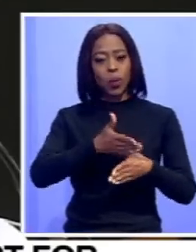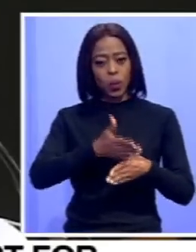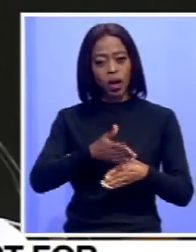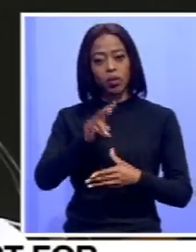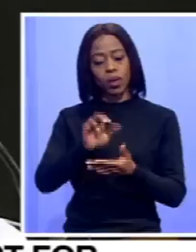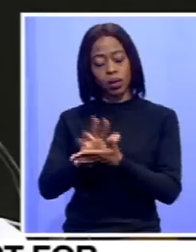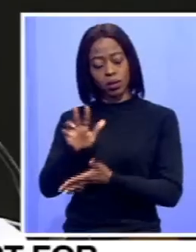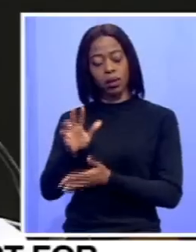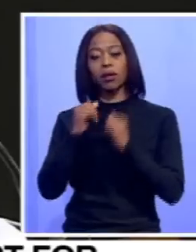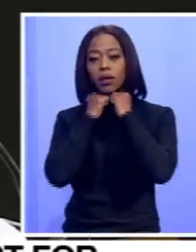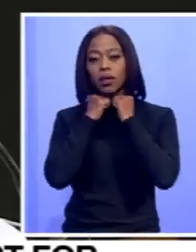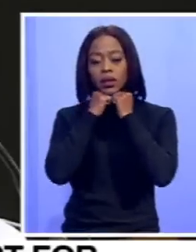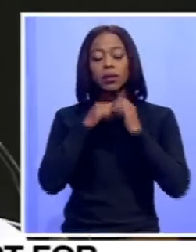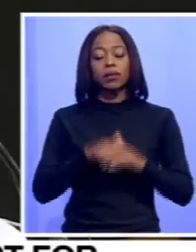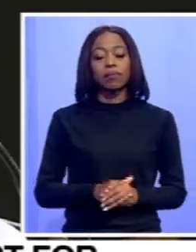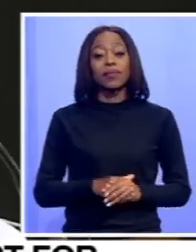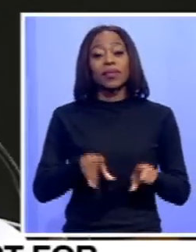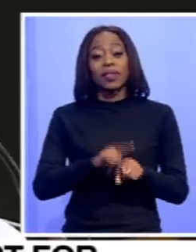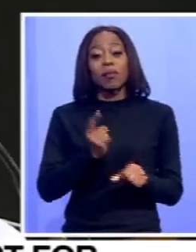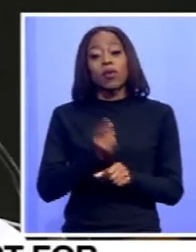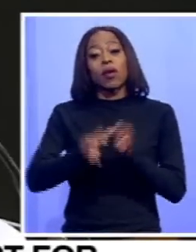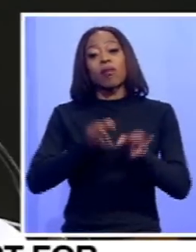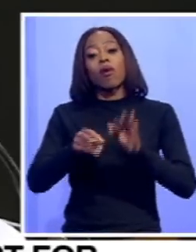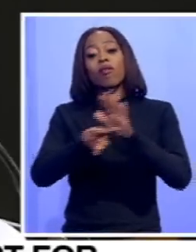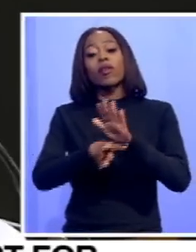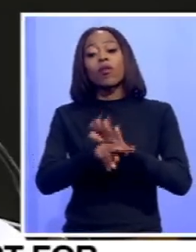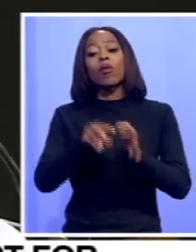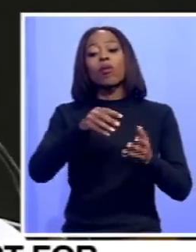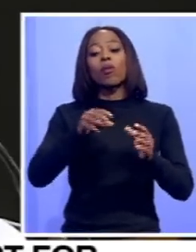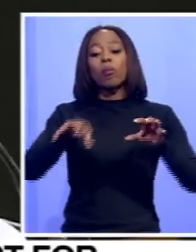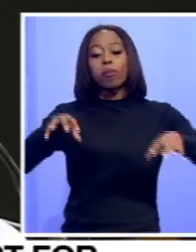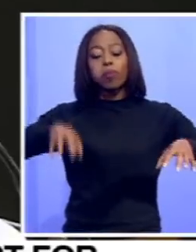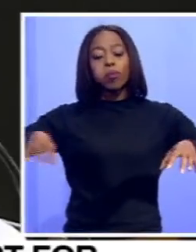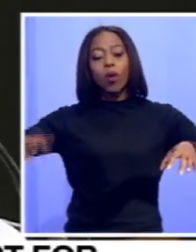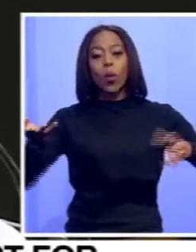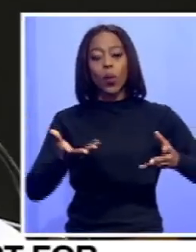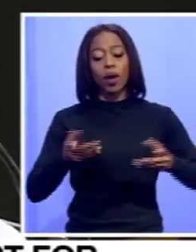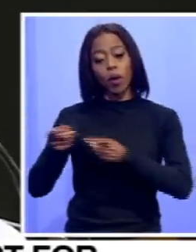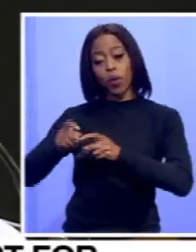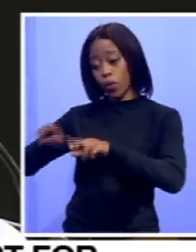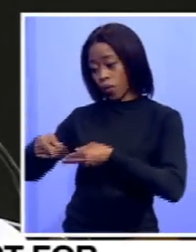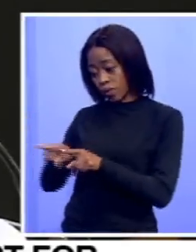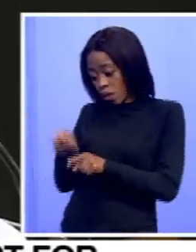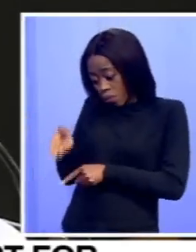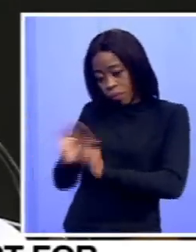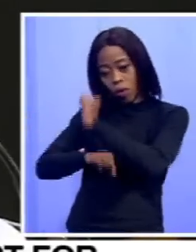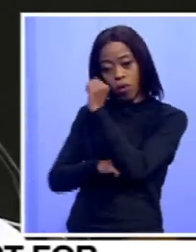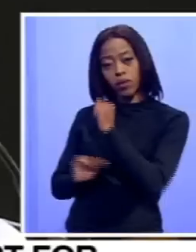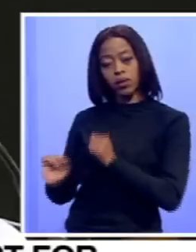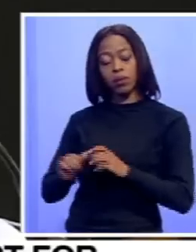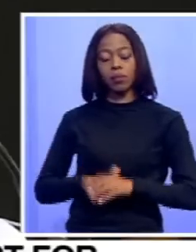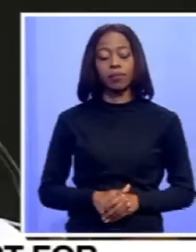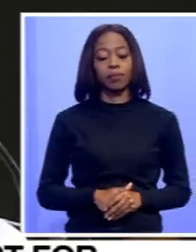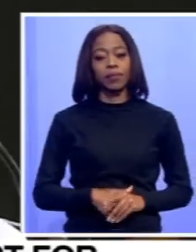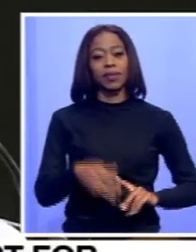2018. Sub 2. He explained where the video cameras were situated and where the control room was within their offices. Sub